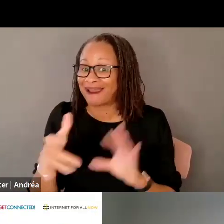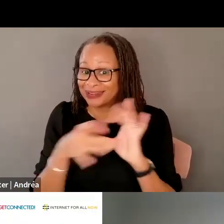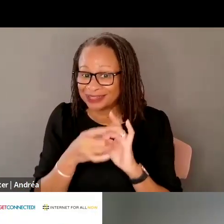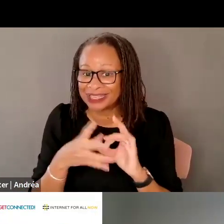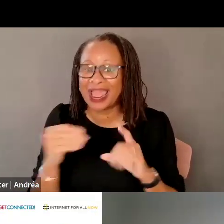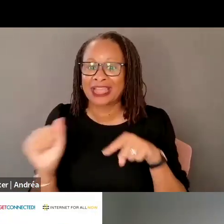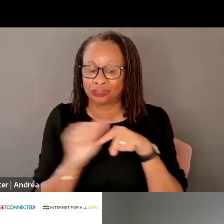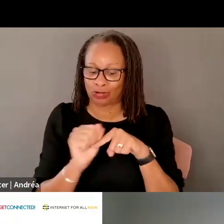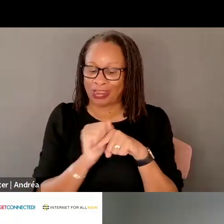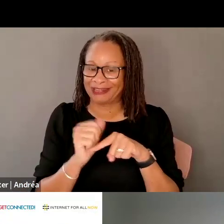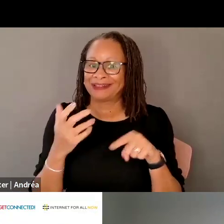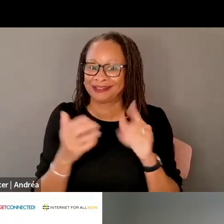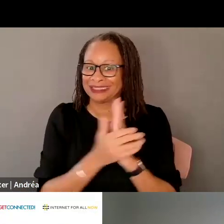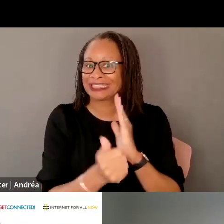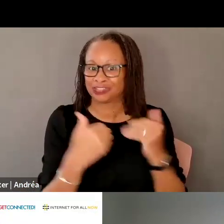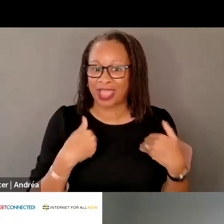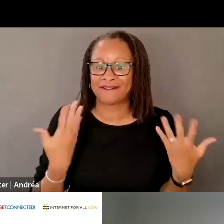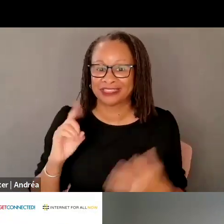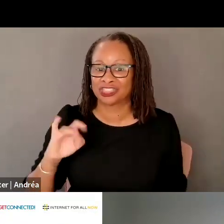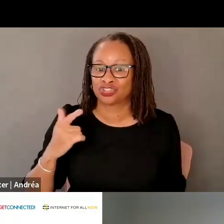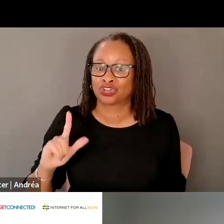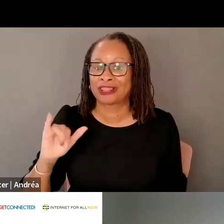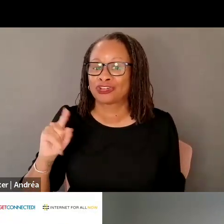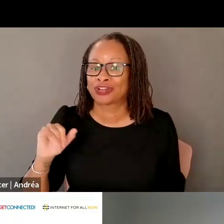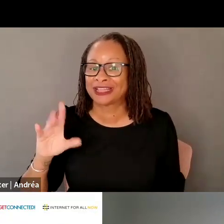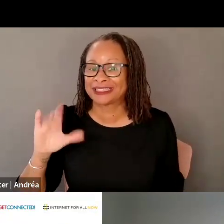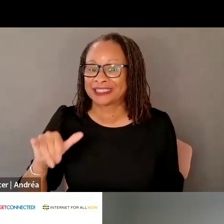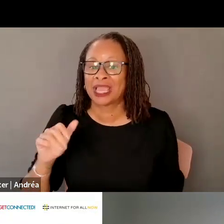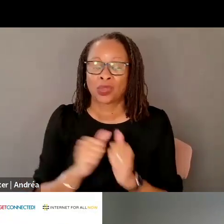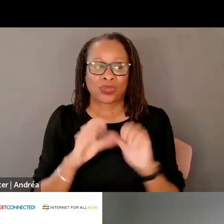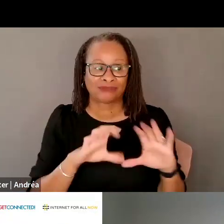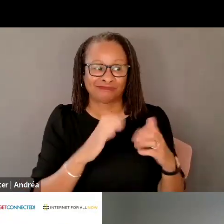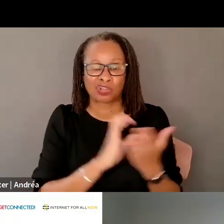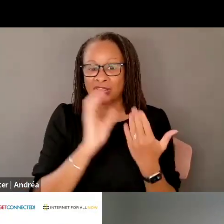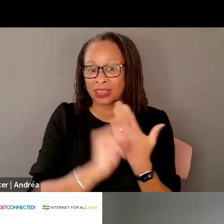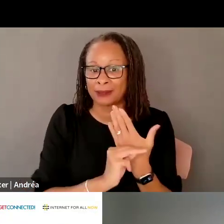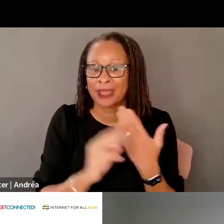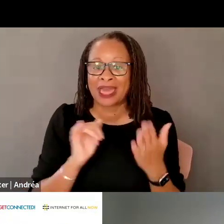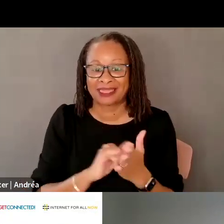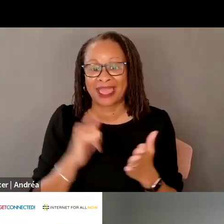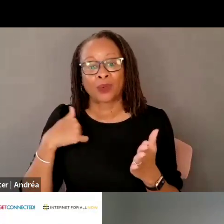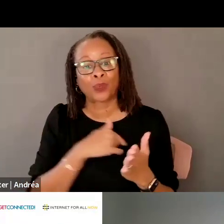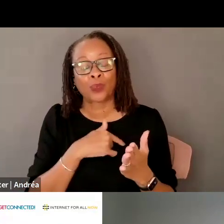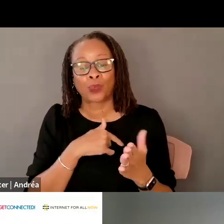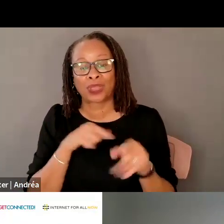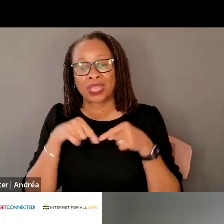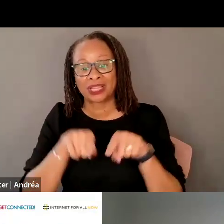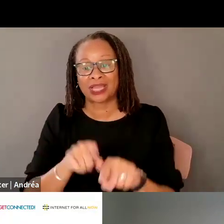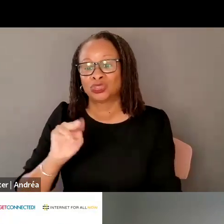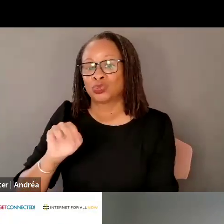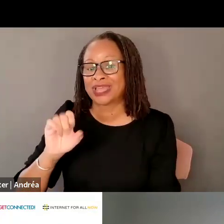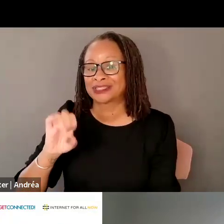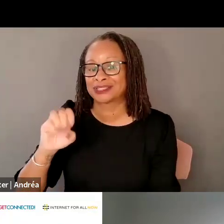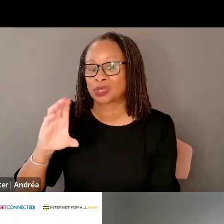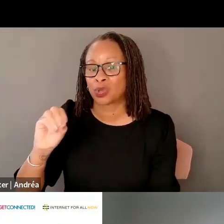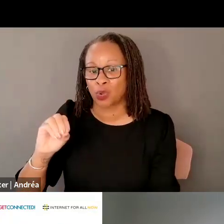in digital literacy with a set of curricula that we align to the UNESCO